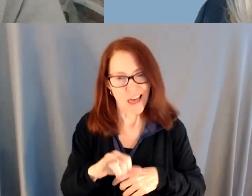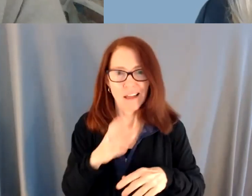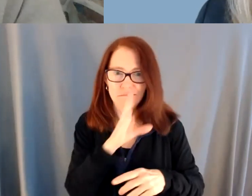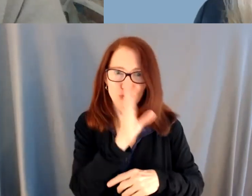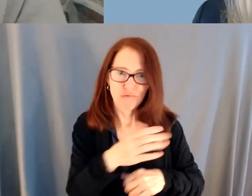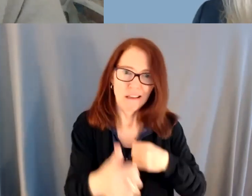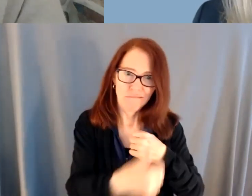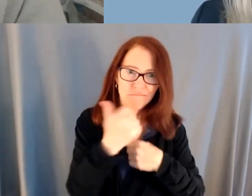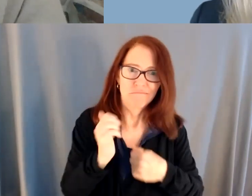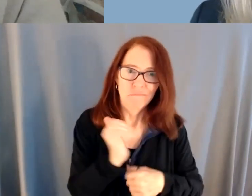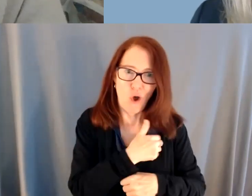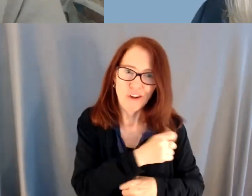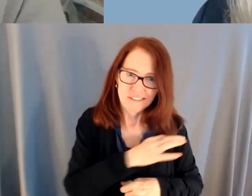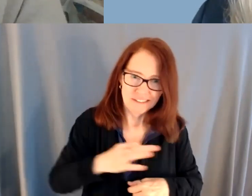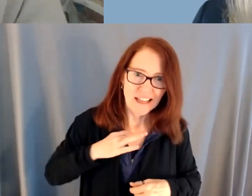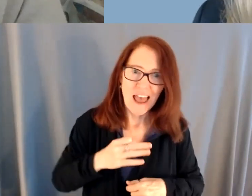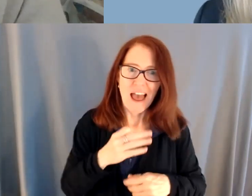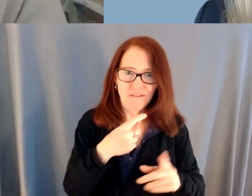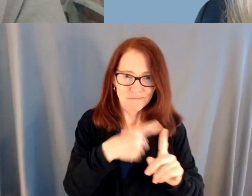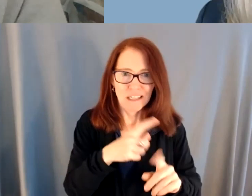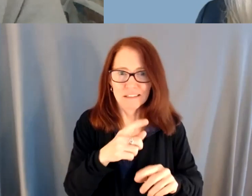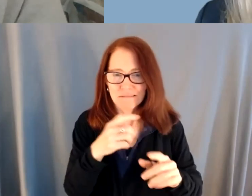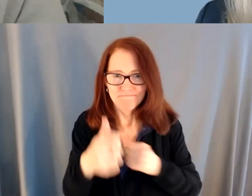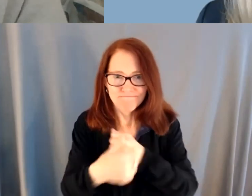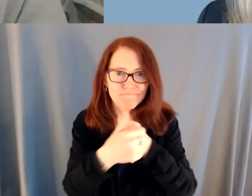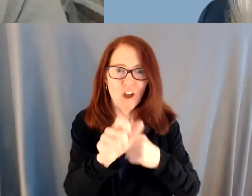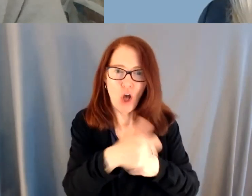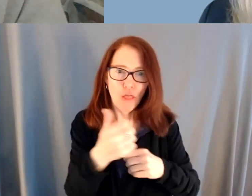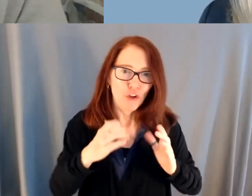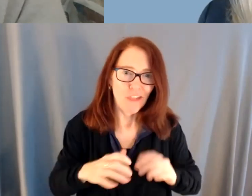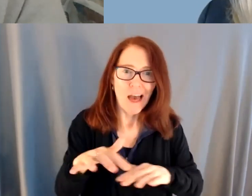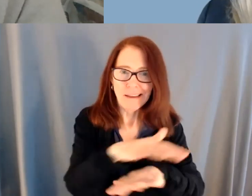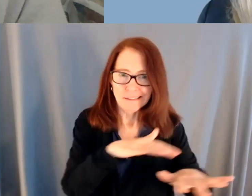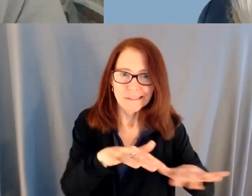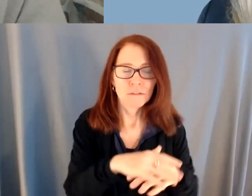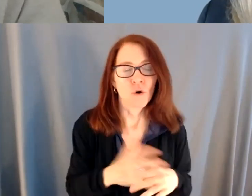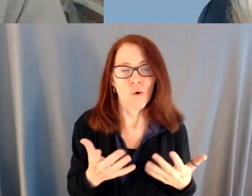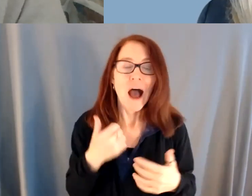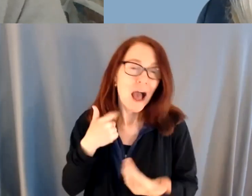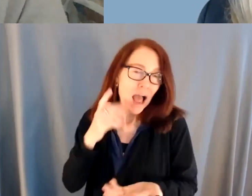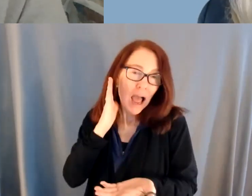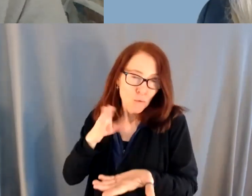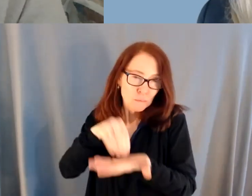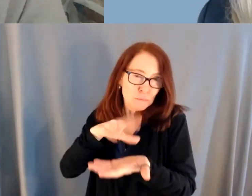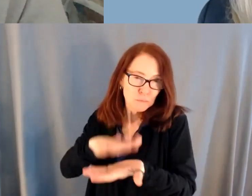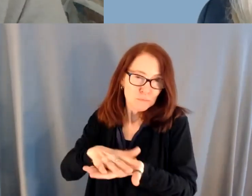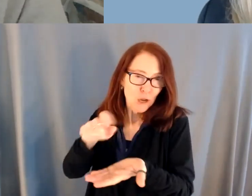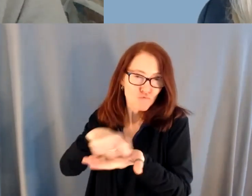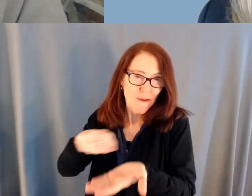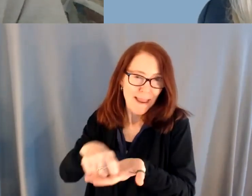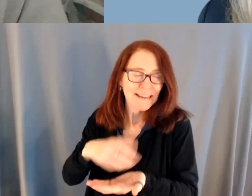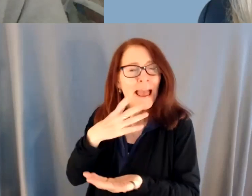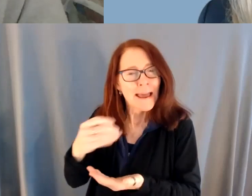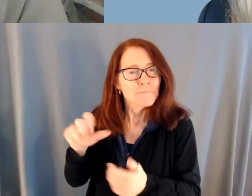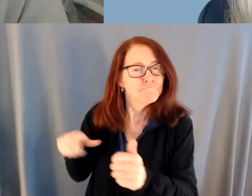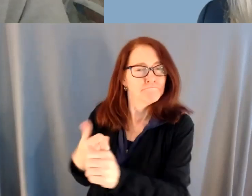our staff and our other clients. And so we're saying no. But I would do it in writing and try to explain the